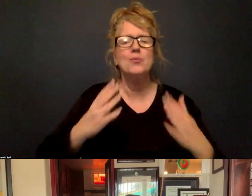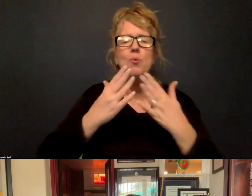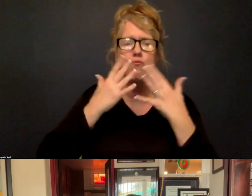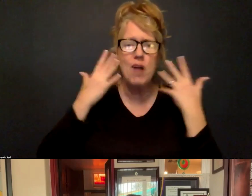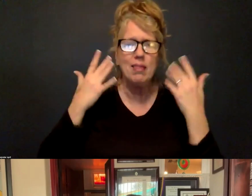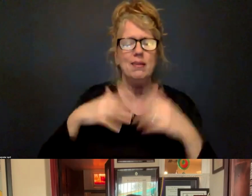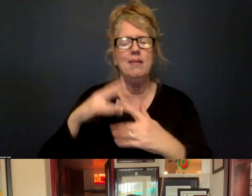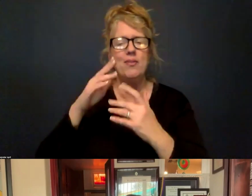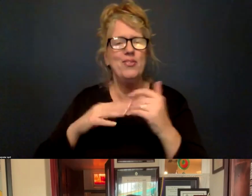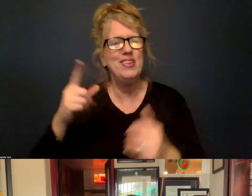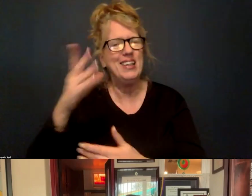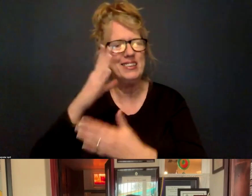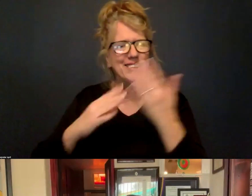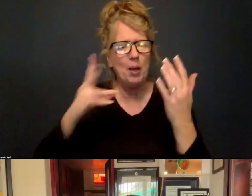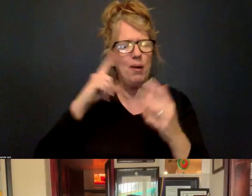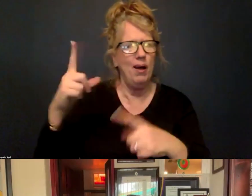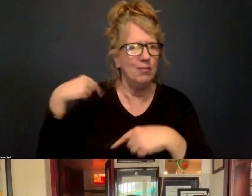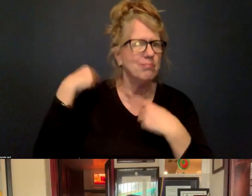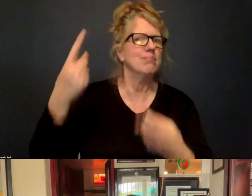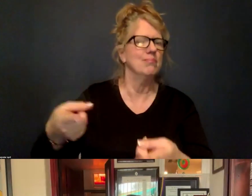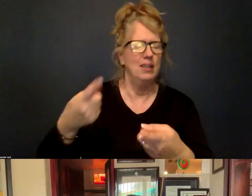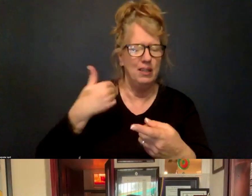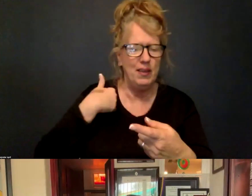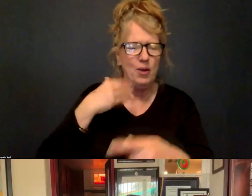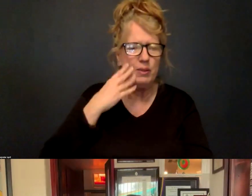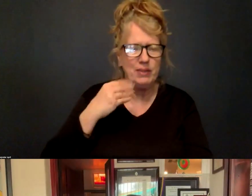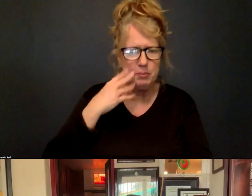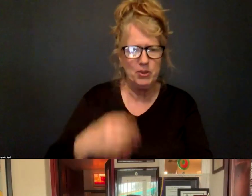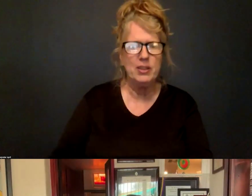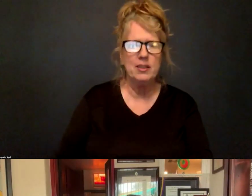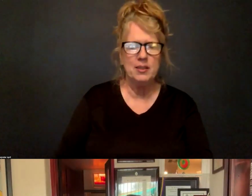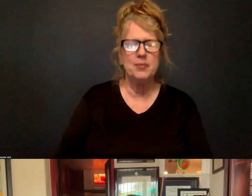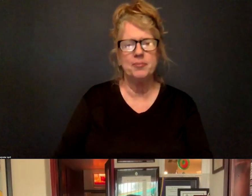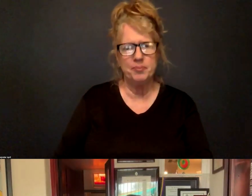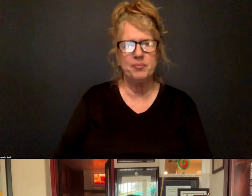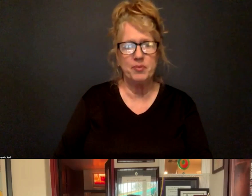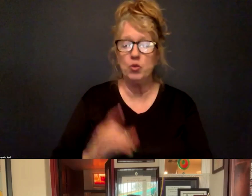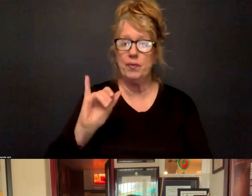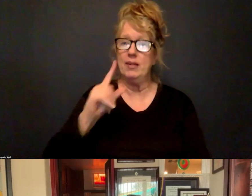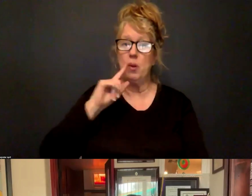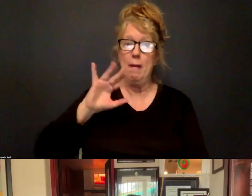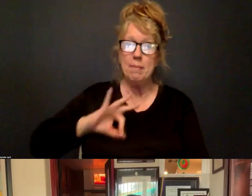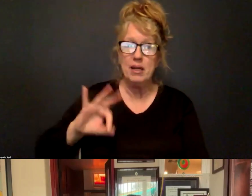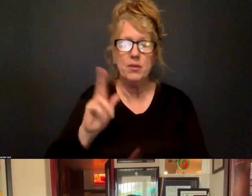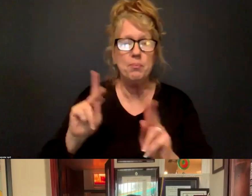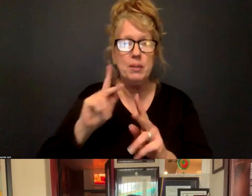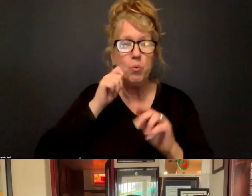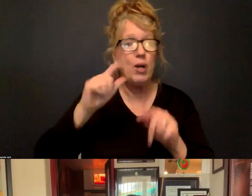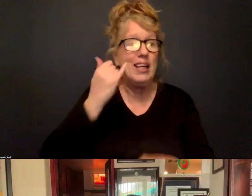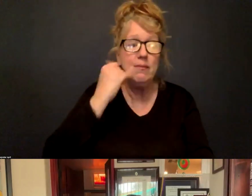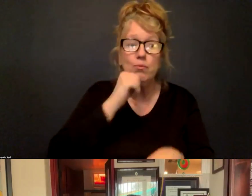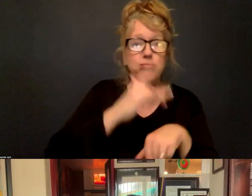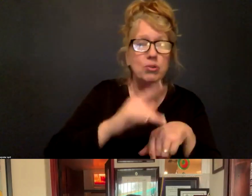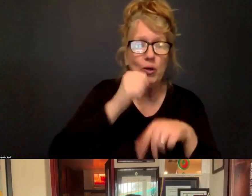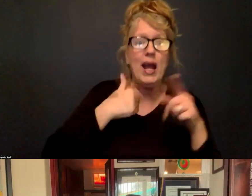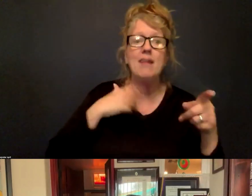some of our classic symptoms that we've had. And so that there is a benefit in where those people are going to go if you don't have it. But